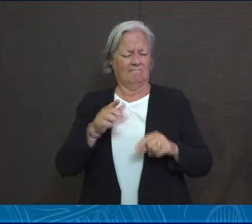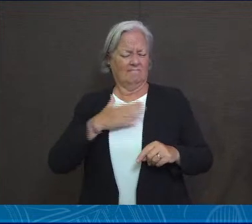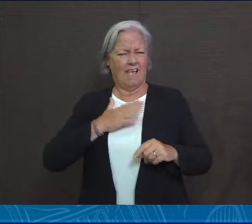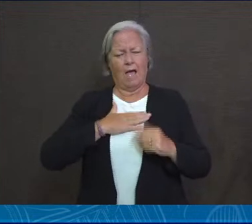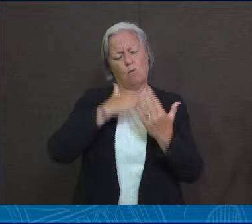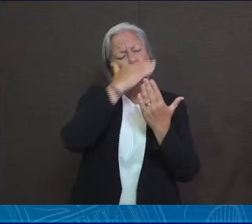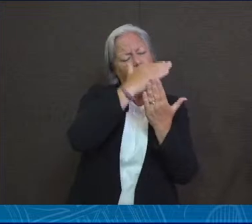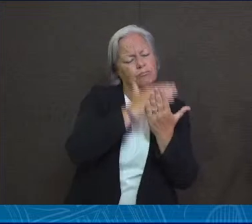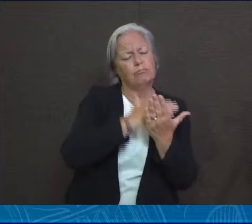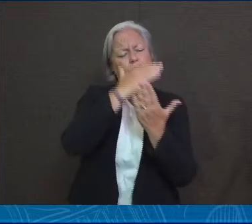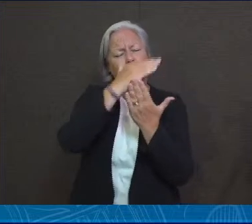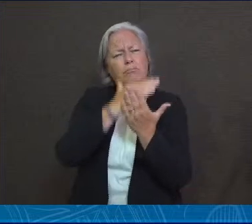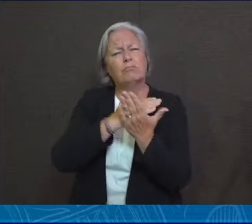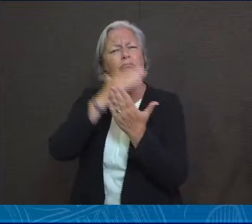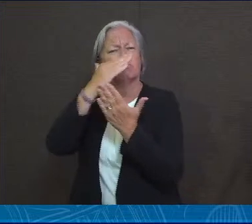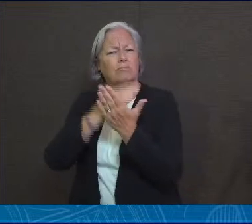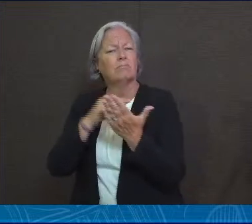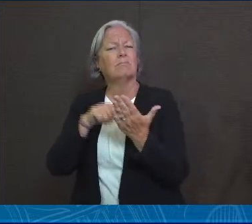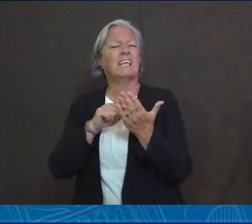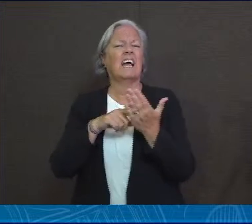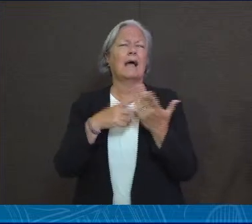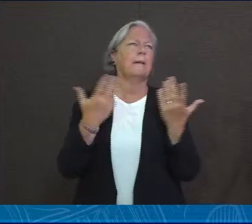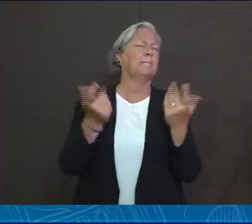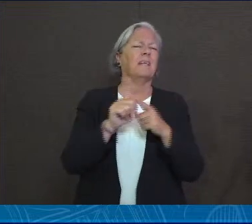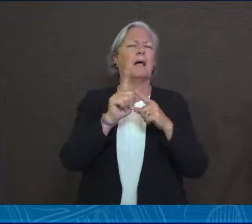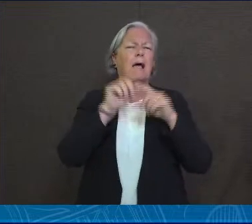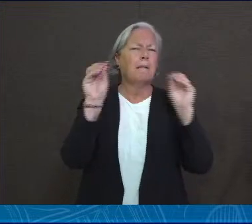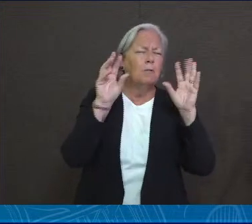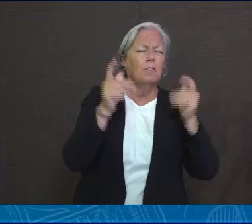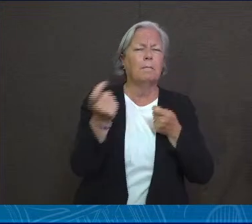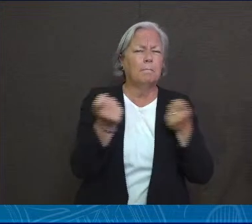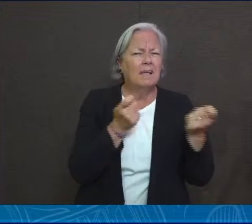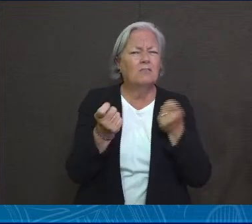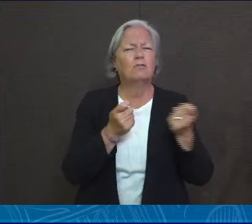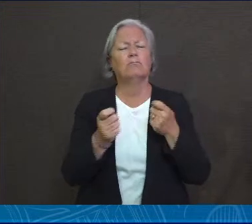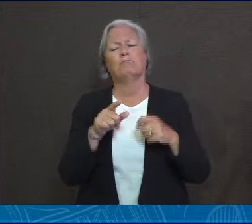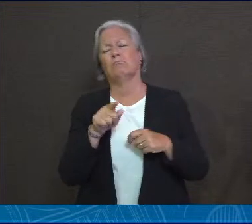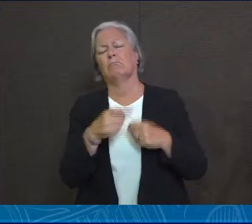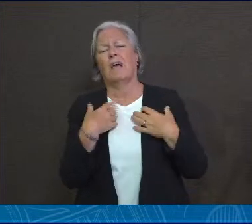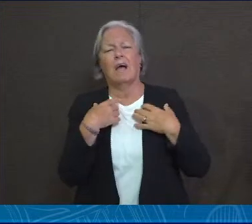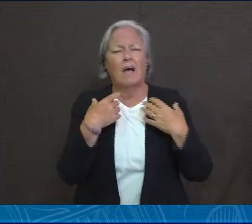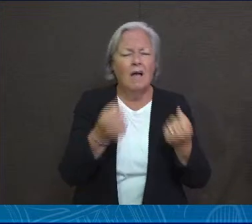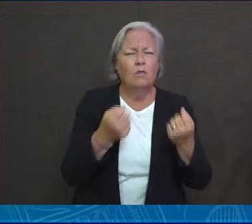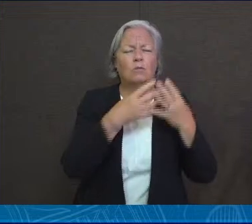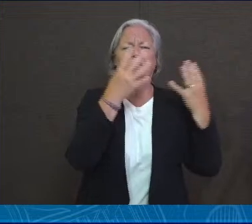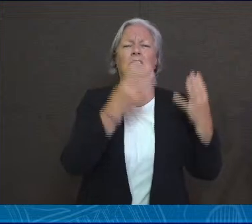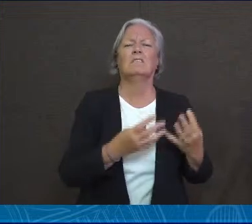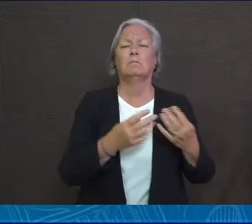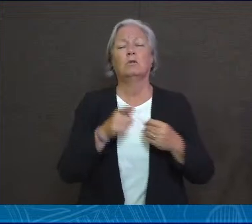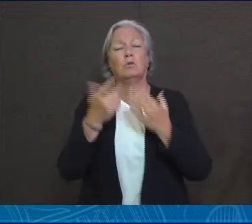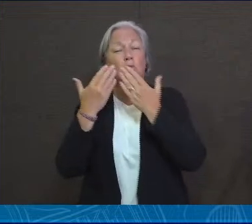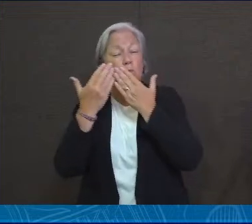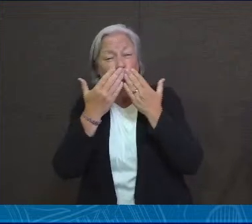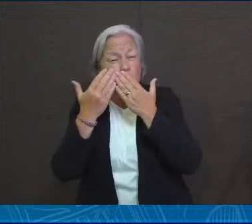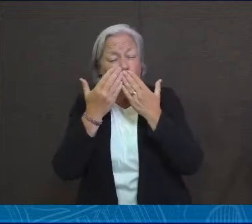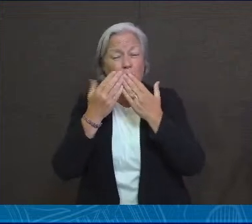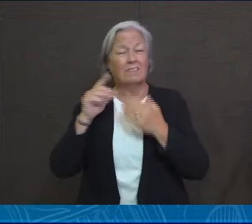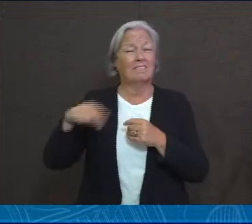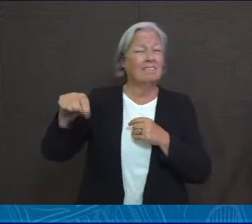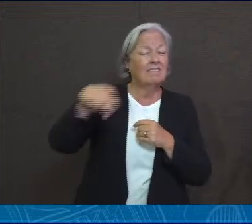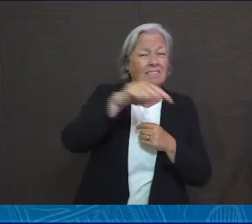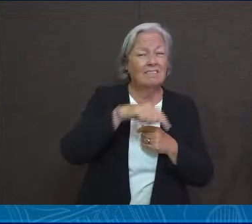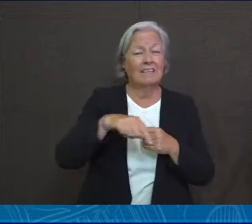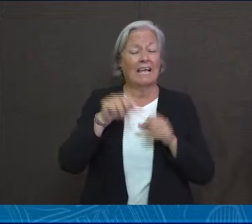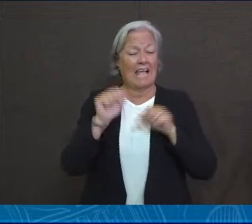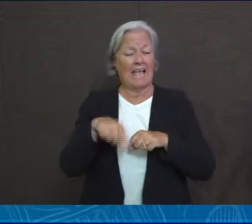overwhelming our emergency management, public health, and social service systems. We had schools with 4 feet of flooding in less than 20